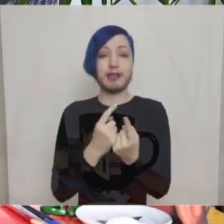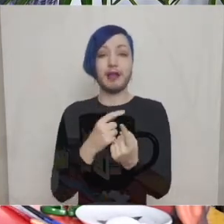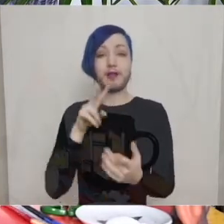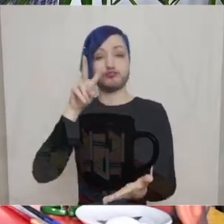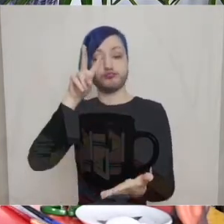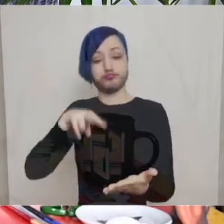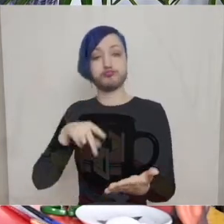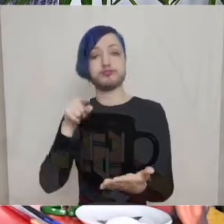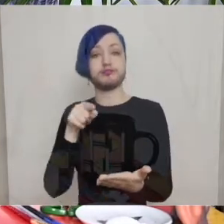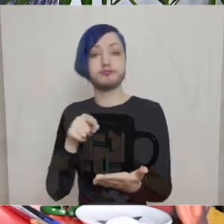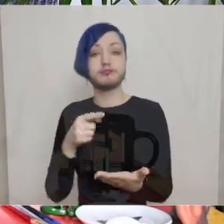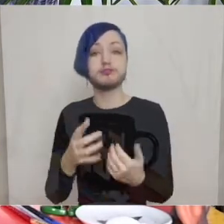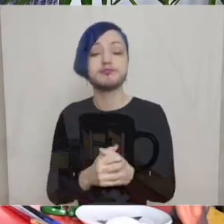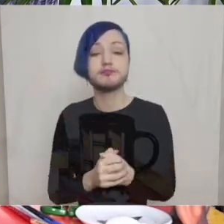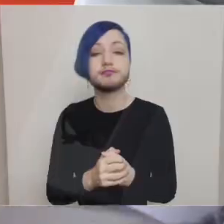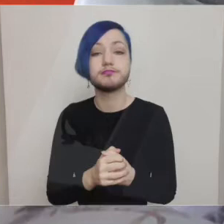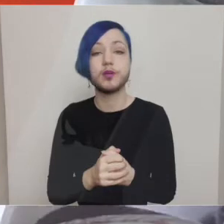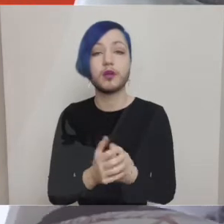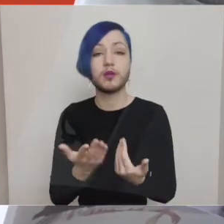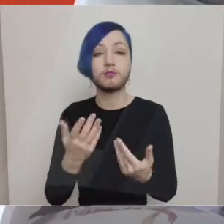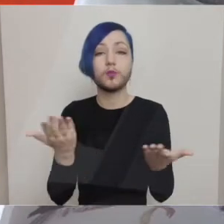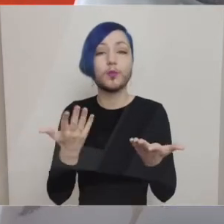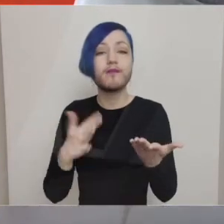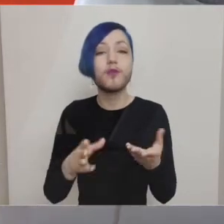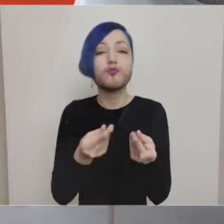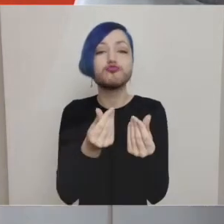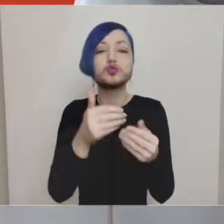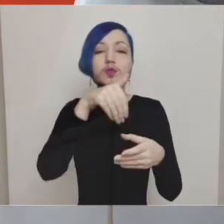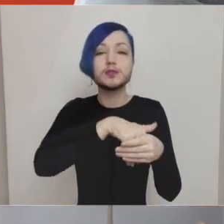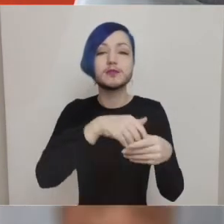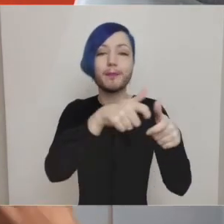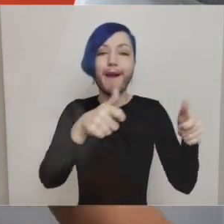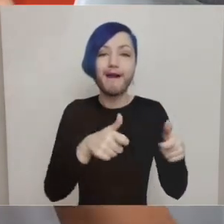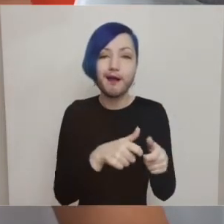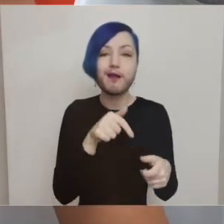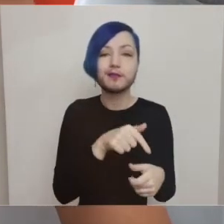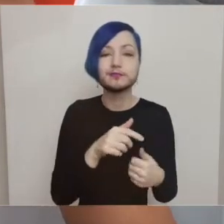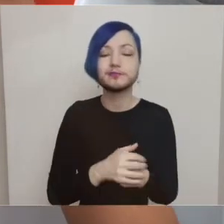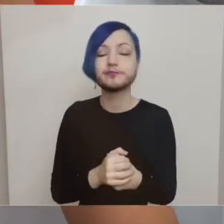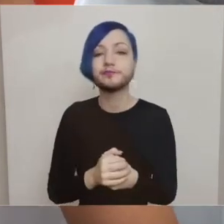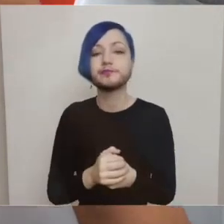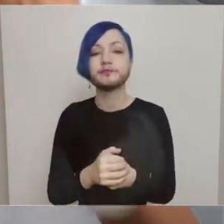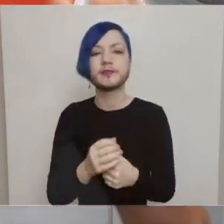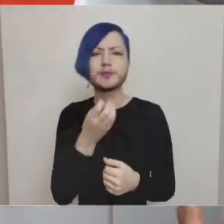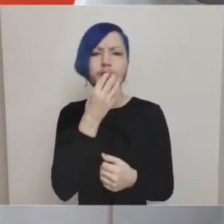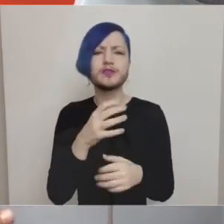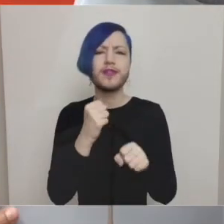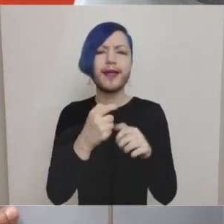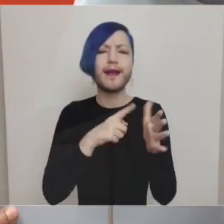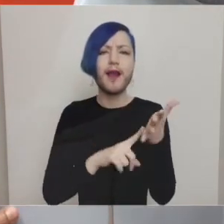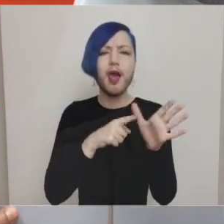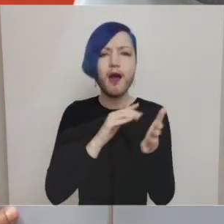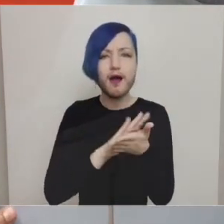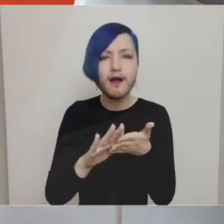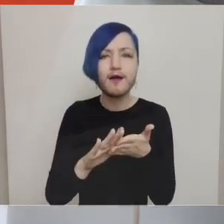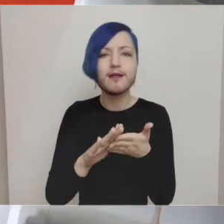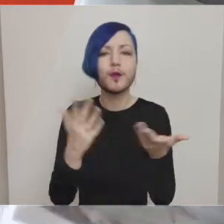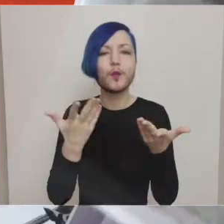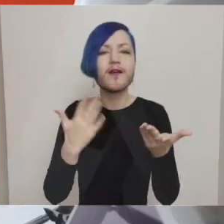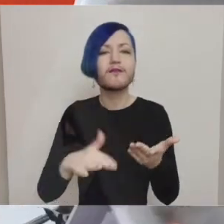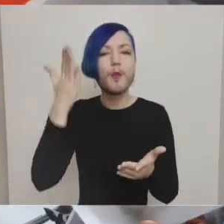at what I've got with me in the resource pack. This is a beautiful gala from